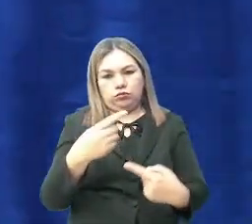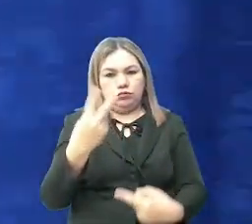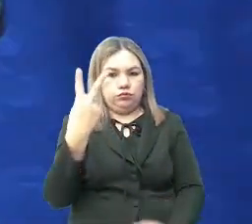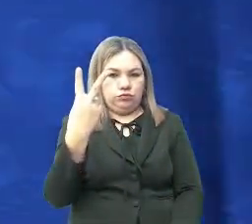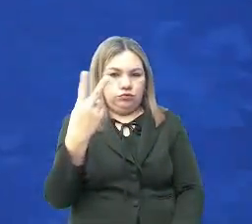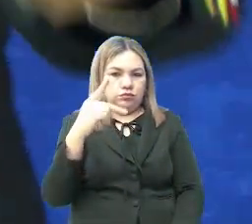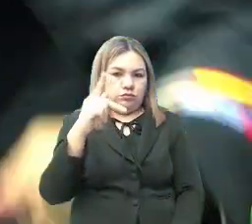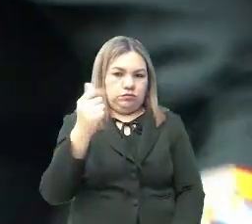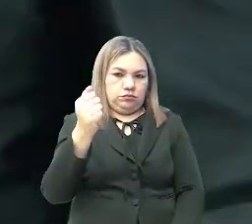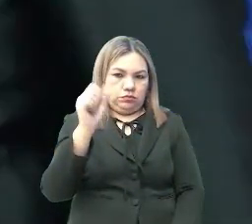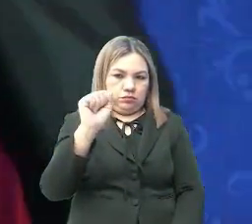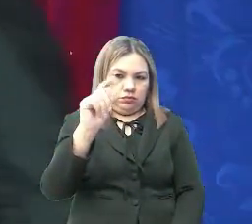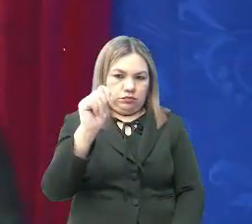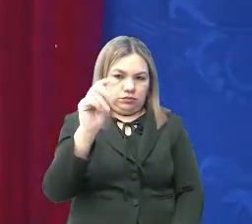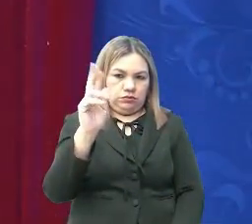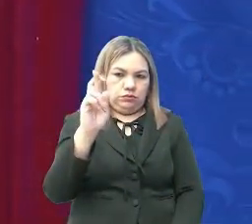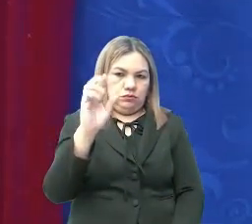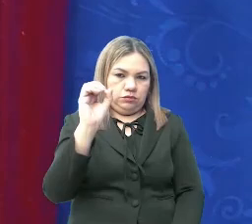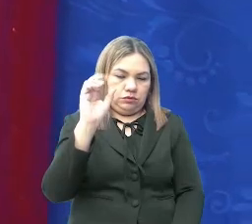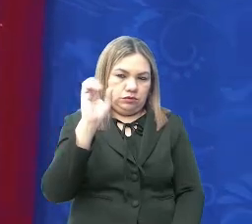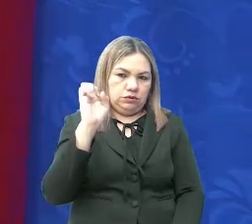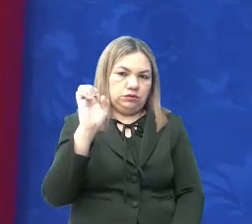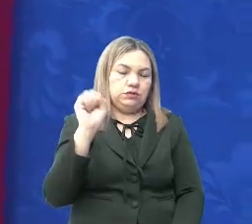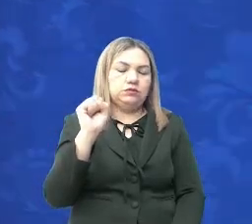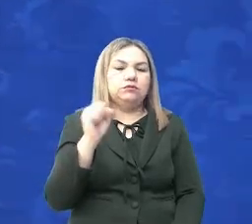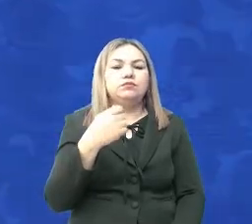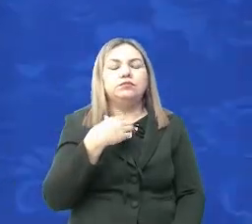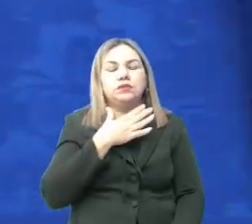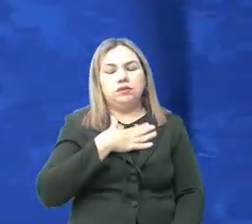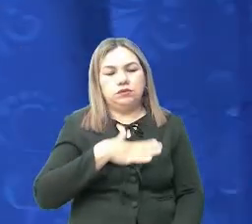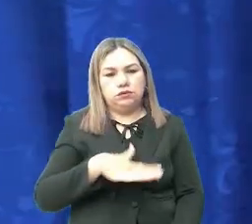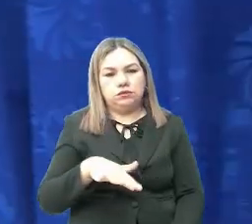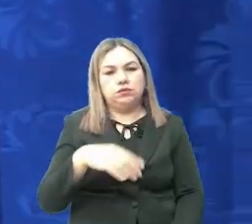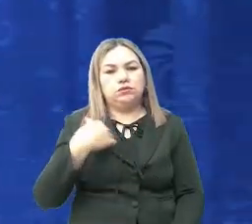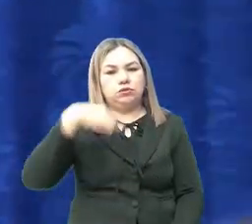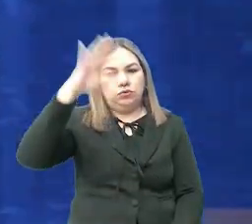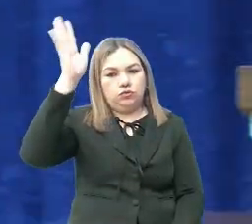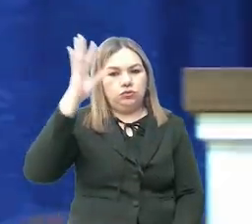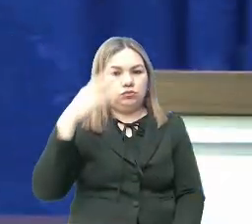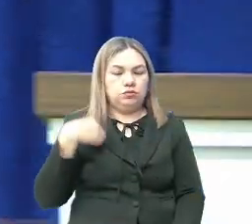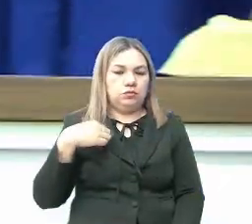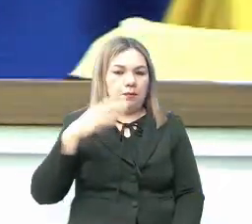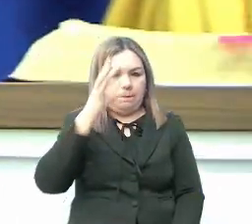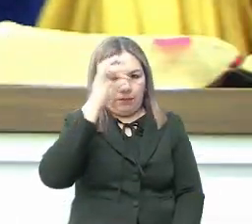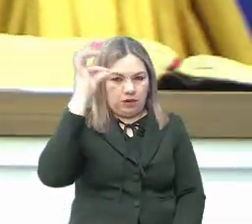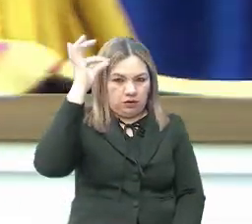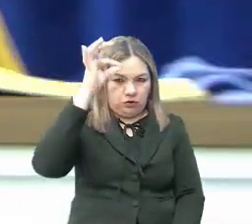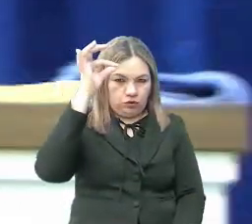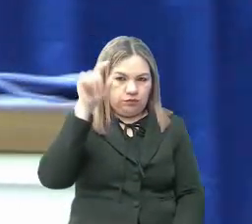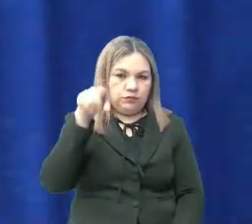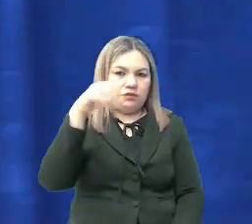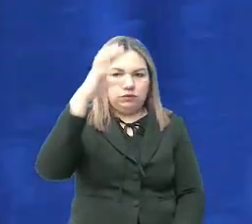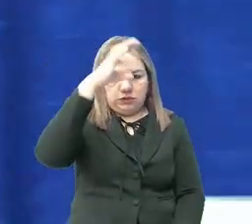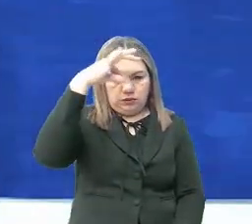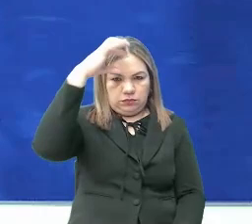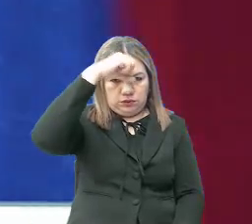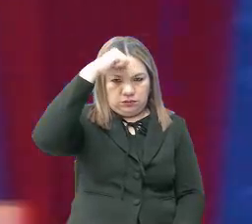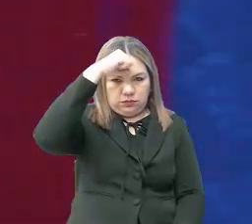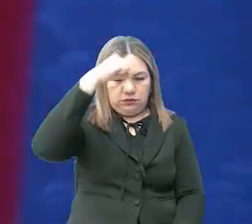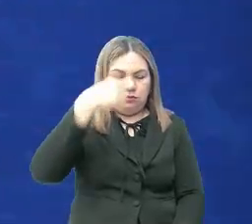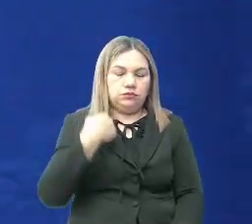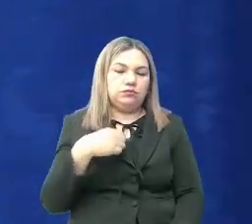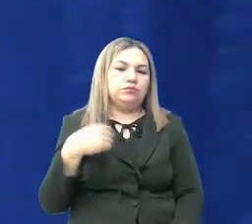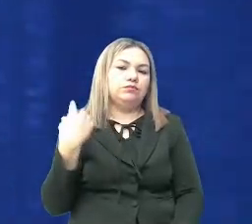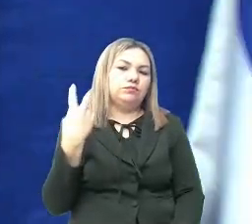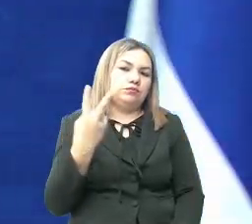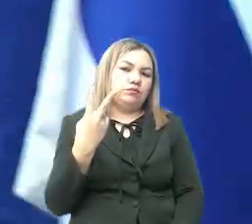said, keep calm. God is going to forgive you if you repent. So another one came out and said,